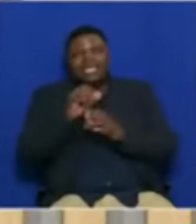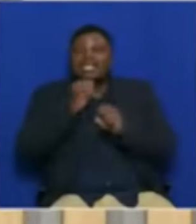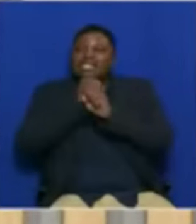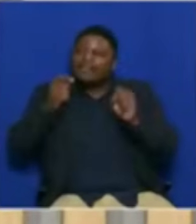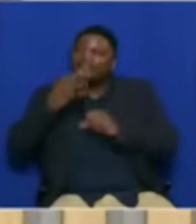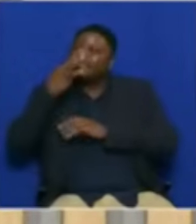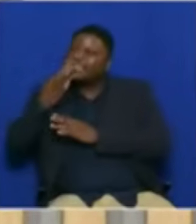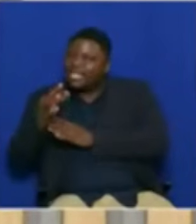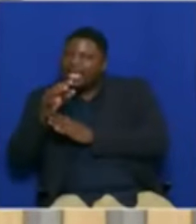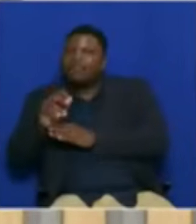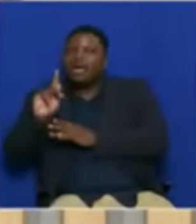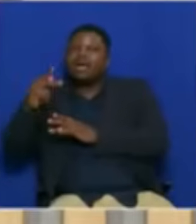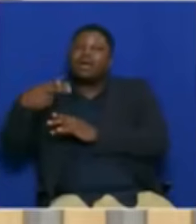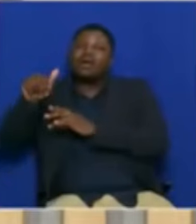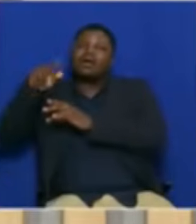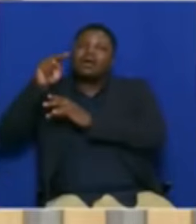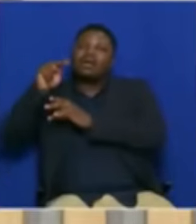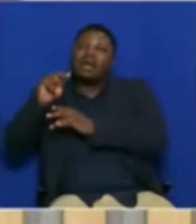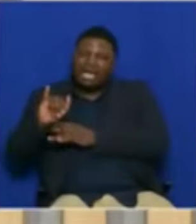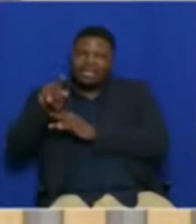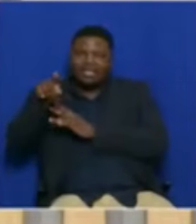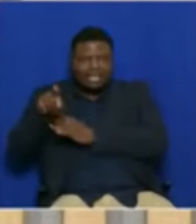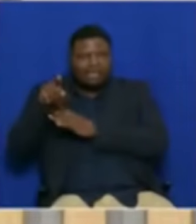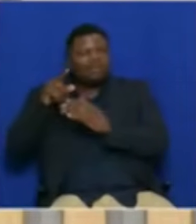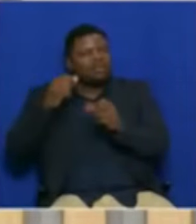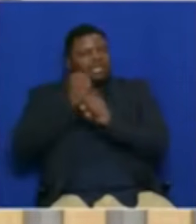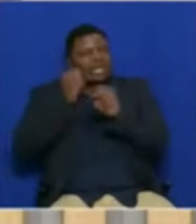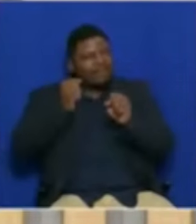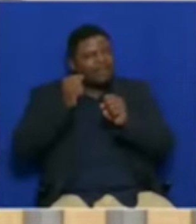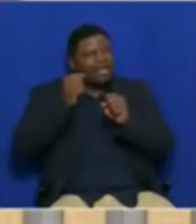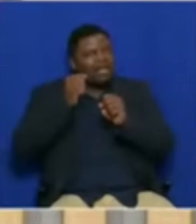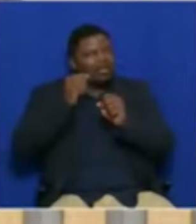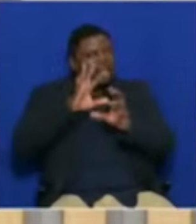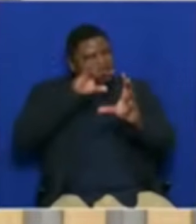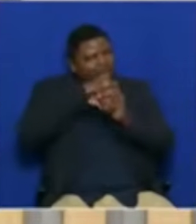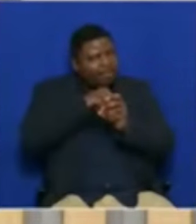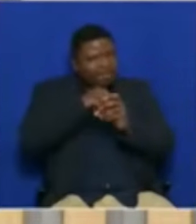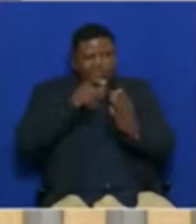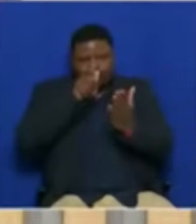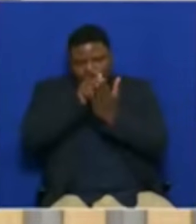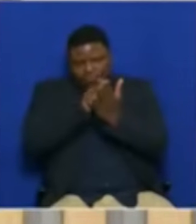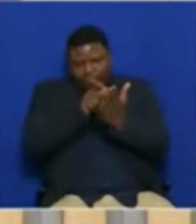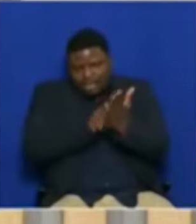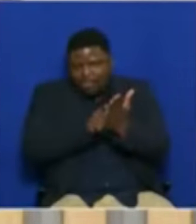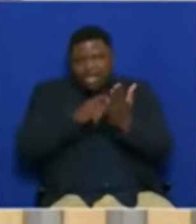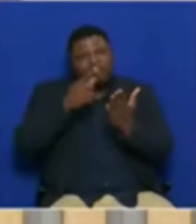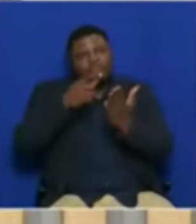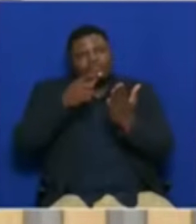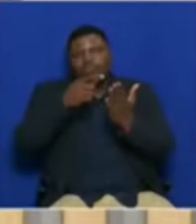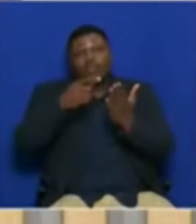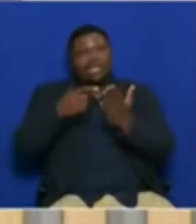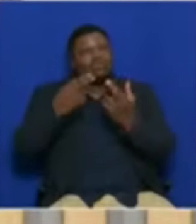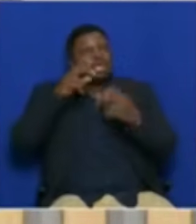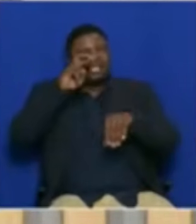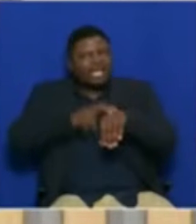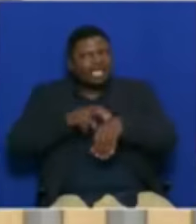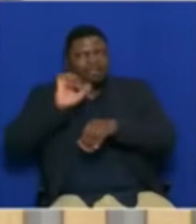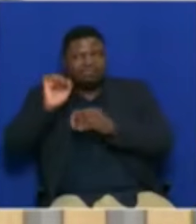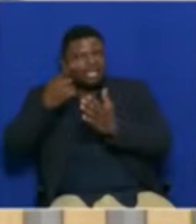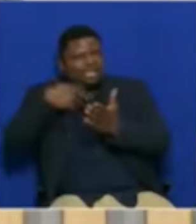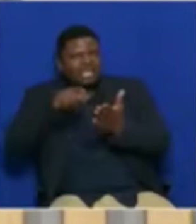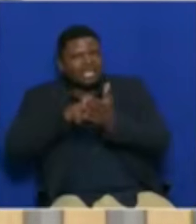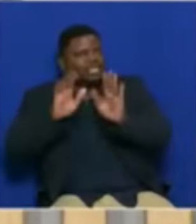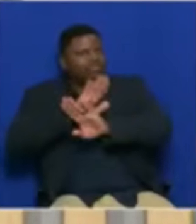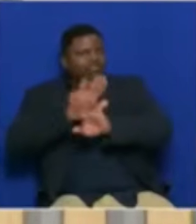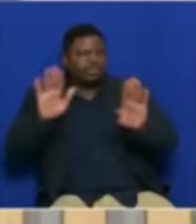Can we agree that? Yes. Yes. It was not done by General Khan. Yes. But it has his name as inquiries, right, on the front, which